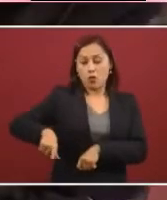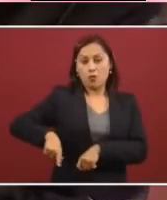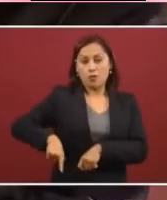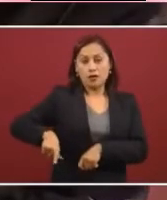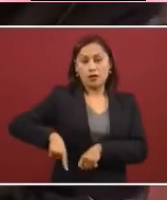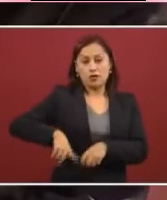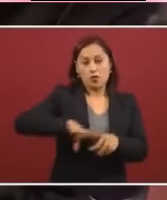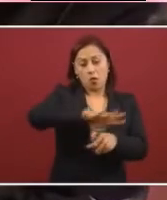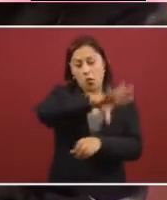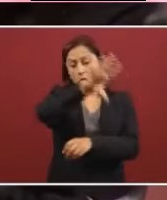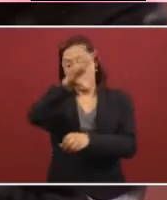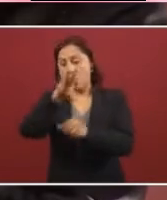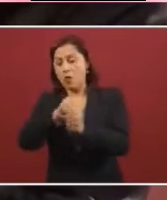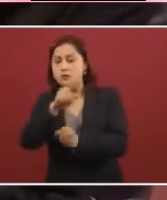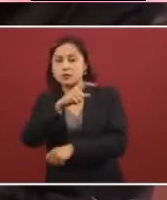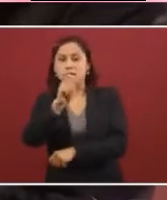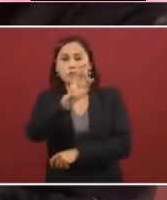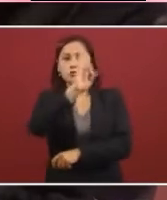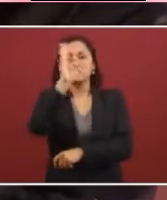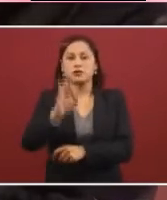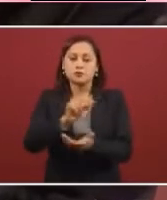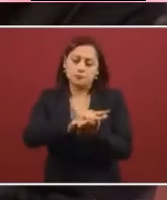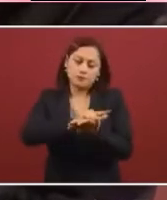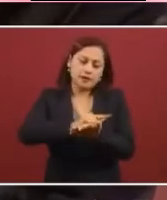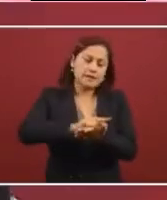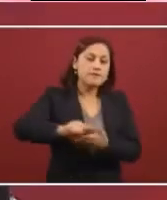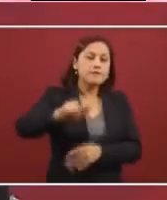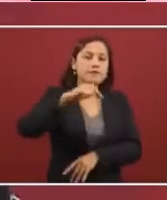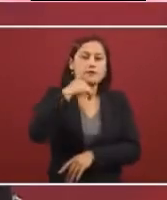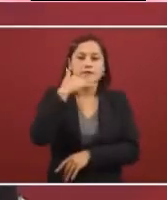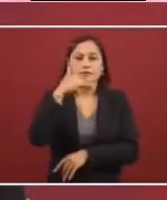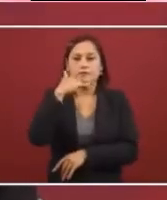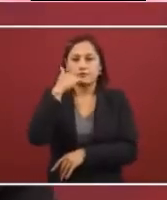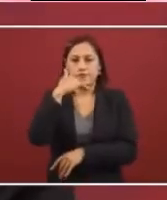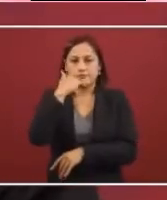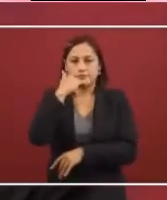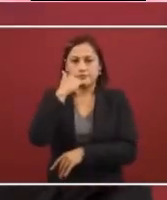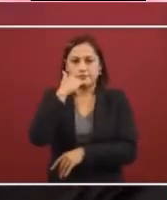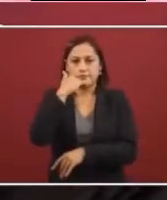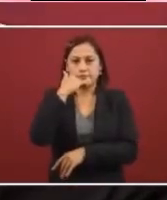government from top to bottom.